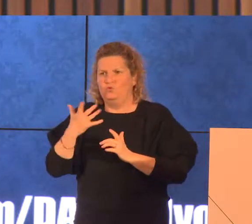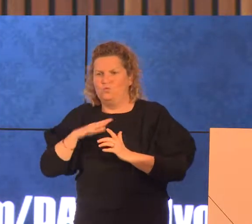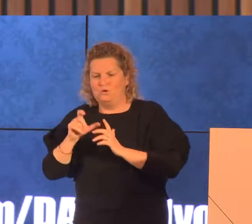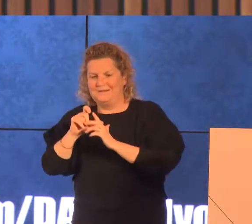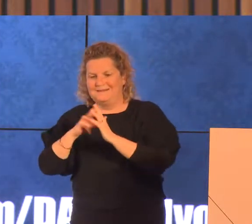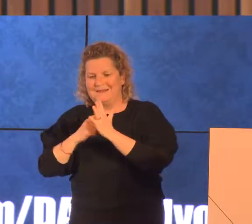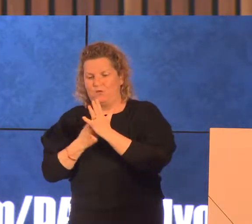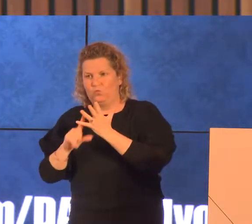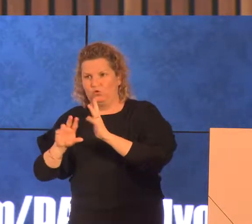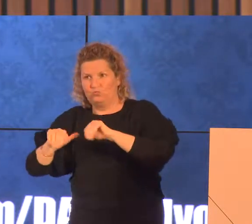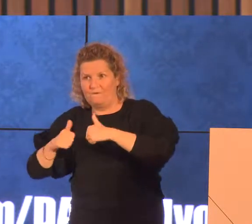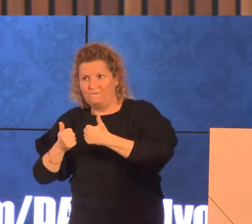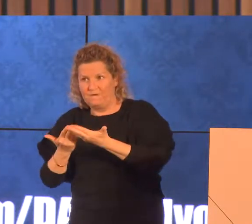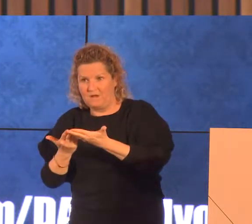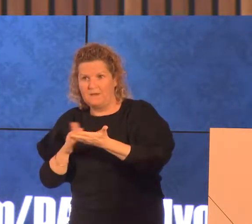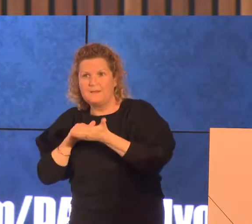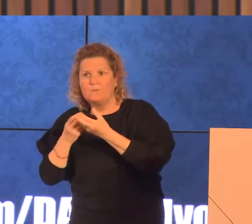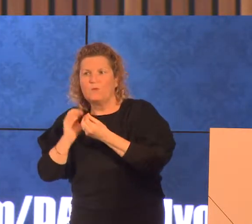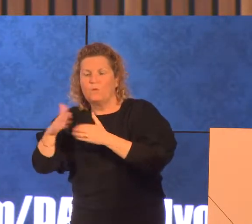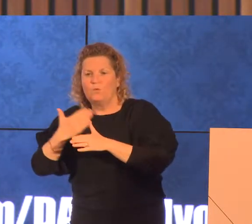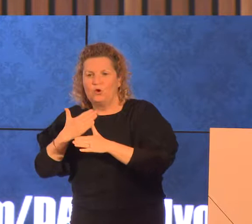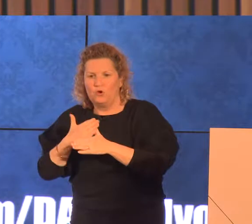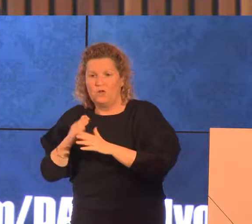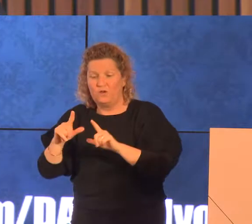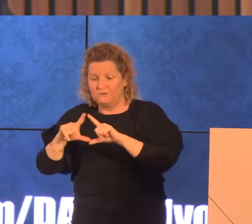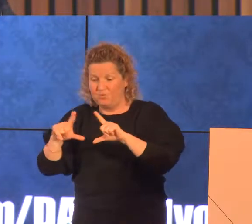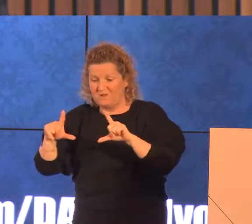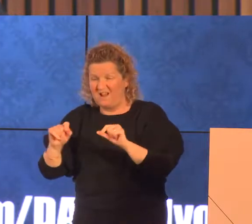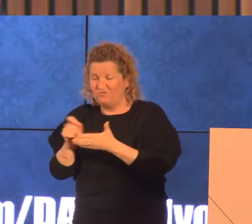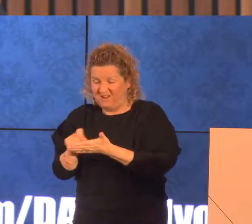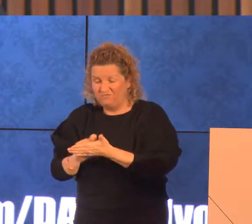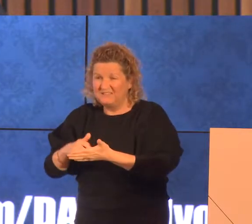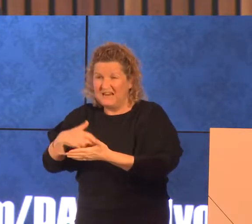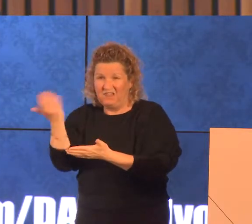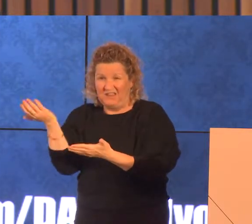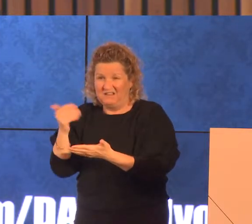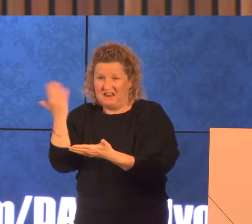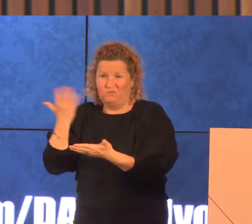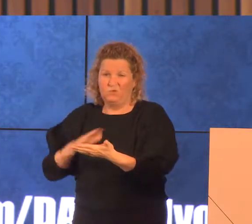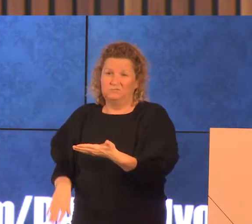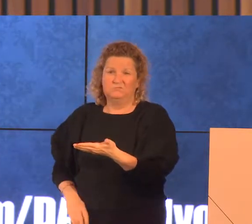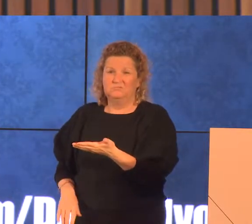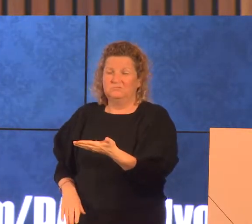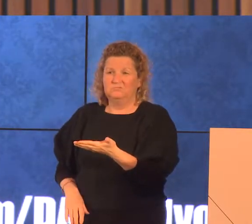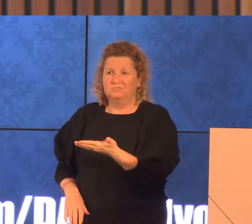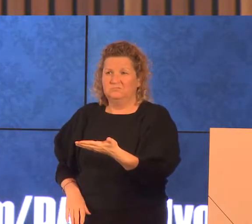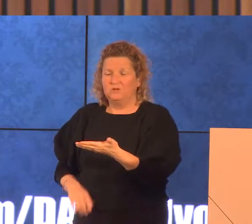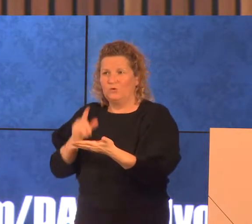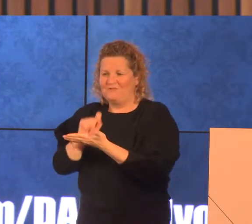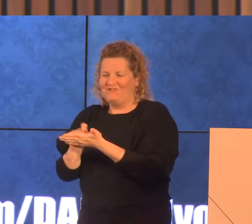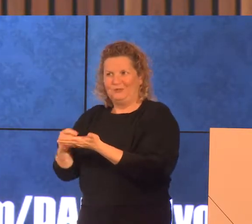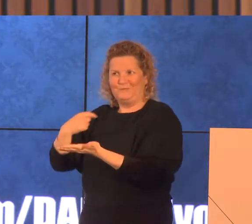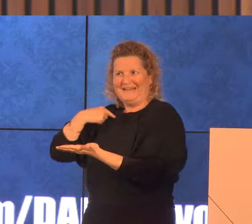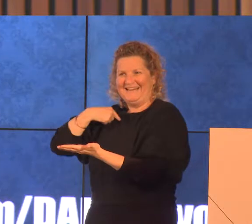to assist you in your work. Now, you can write anything and everything on that postcard. You can also write messages to